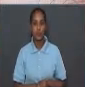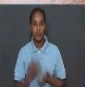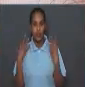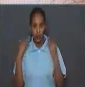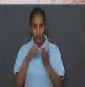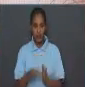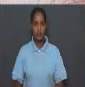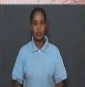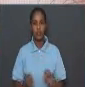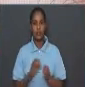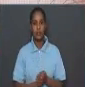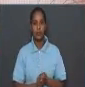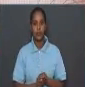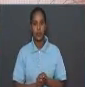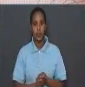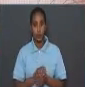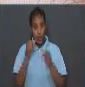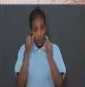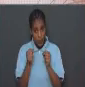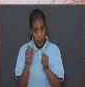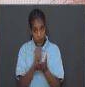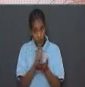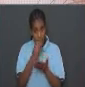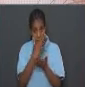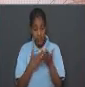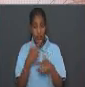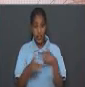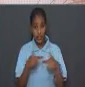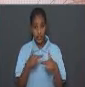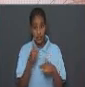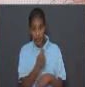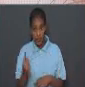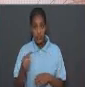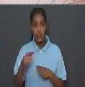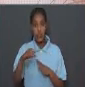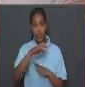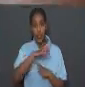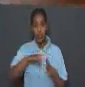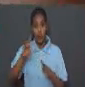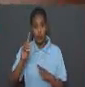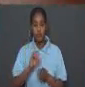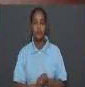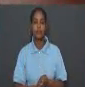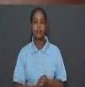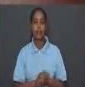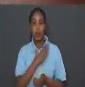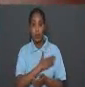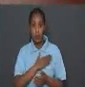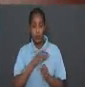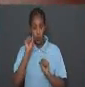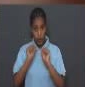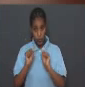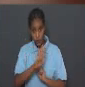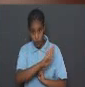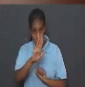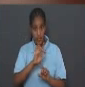Hello again, students. Were you able to write the half reaction for each electrode? Please compare